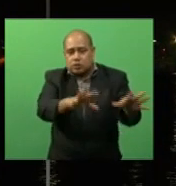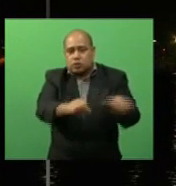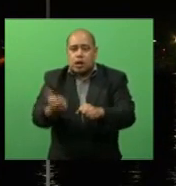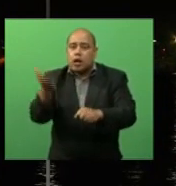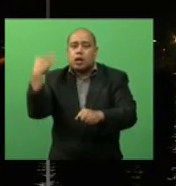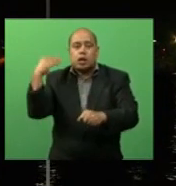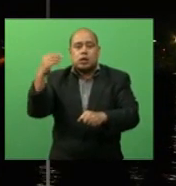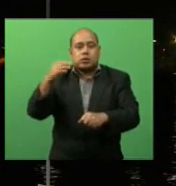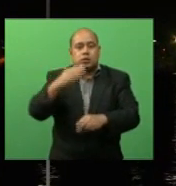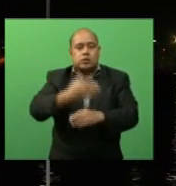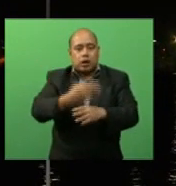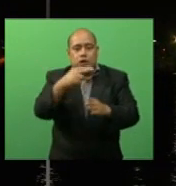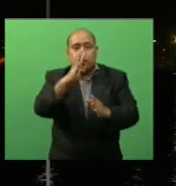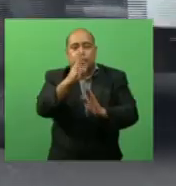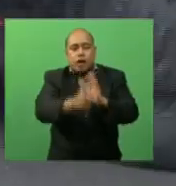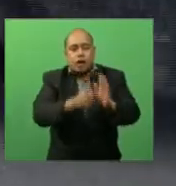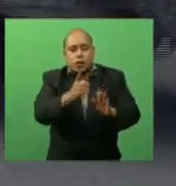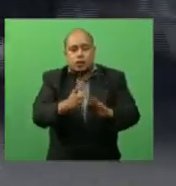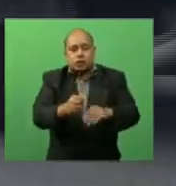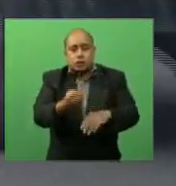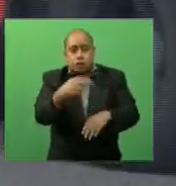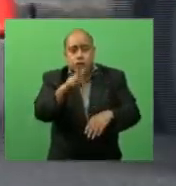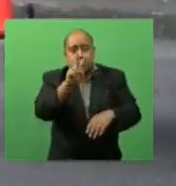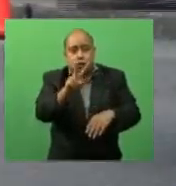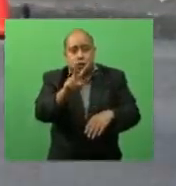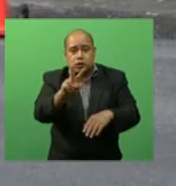for breaches of curfew.